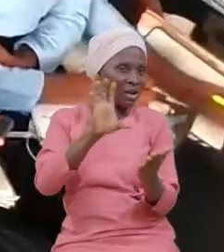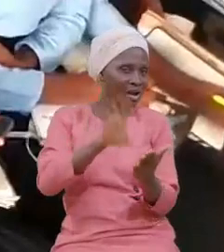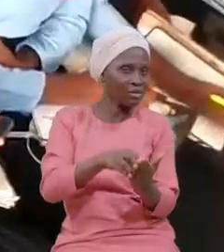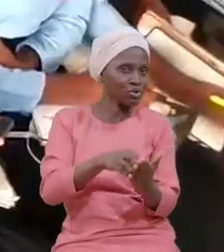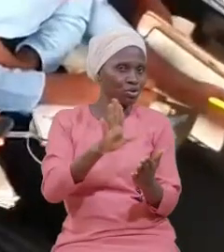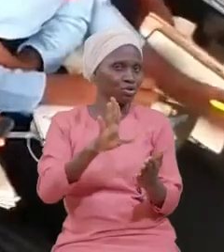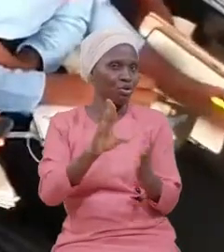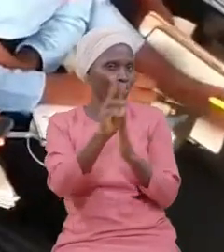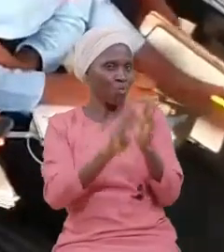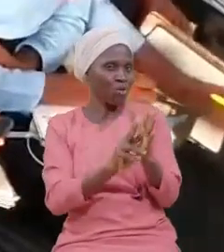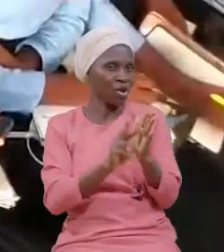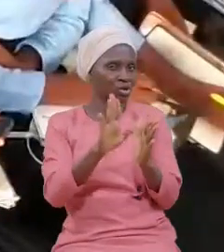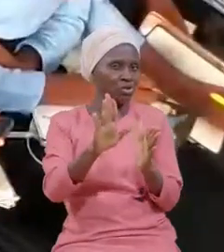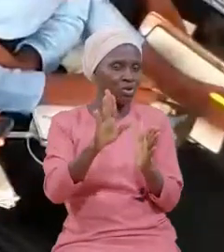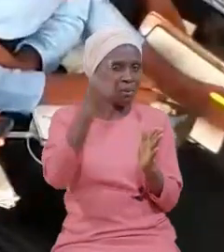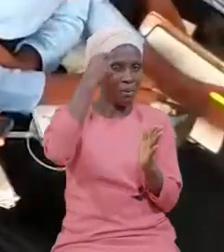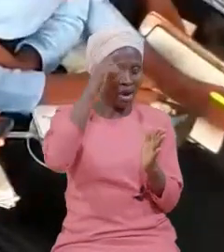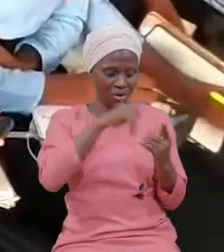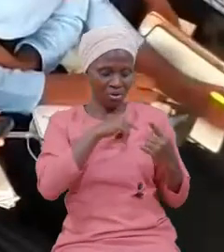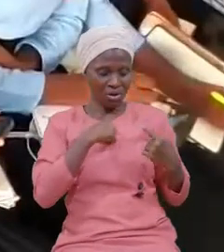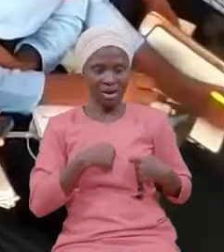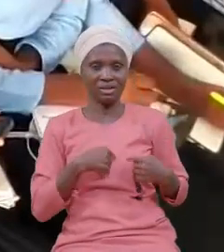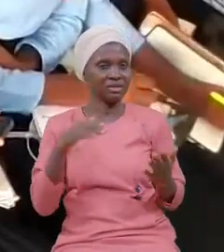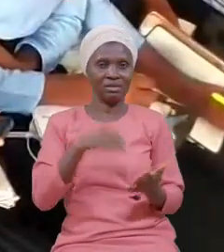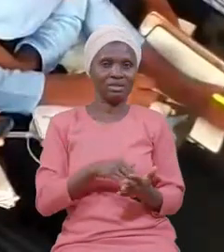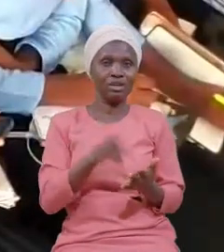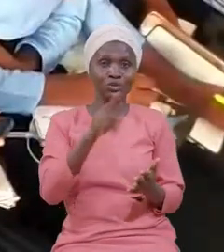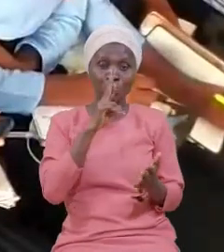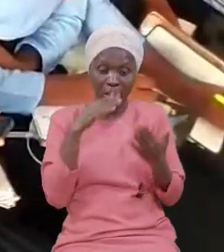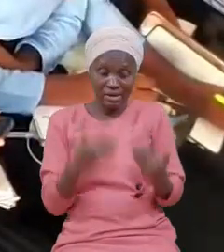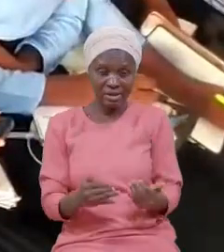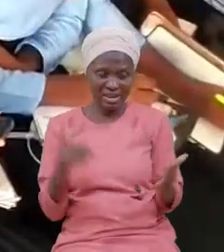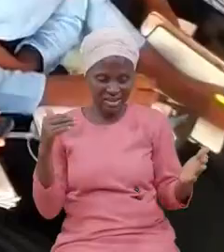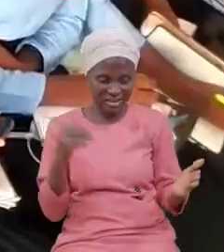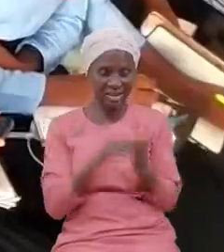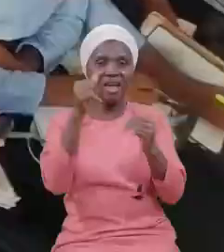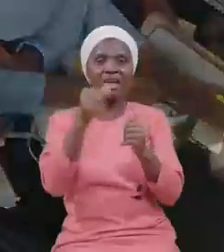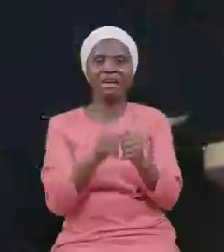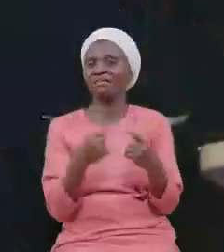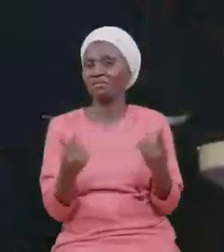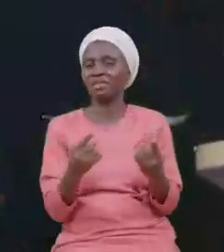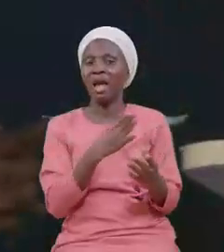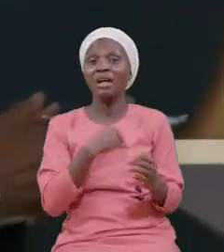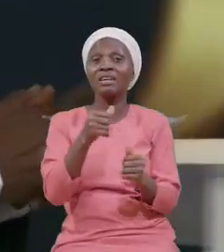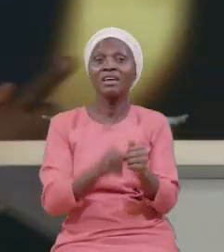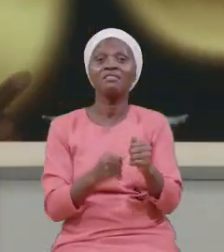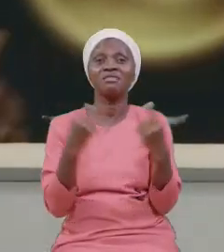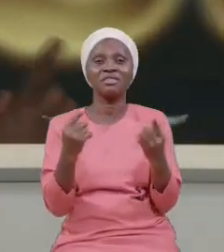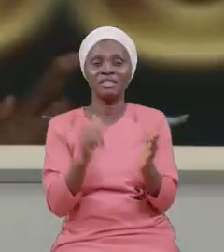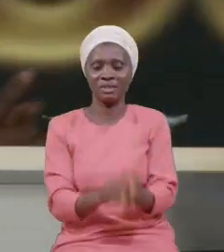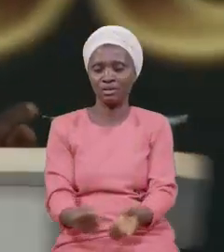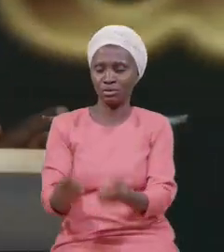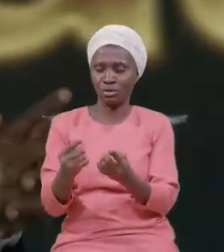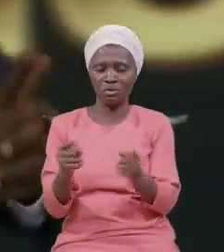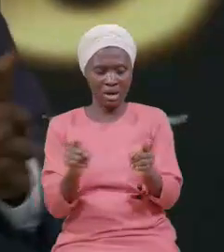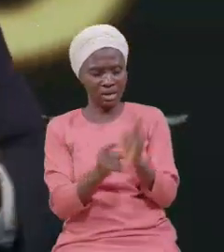will against every sin. And every sin that comes as temptation, you are